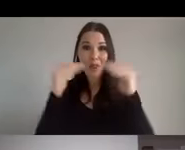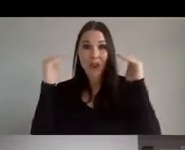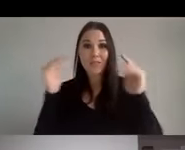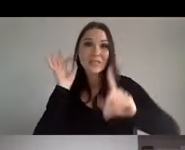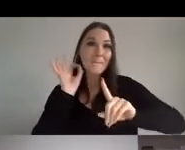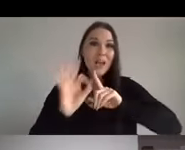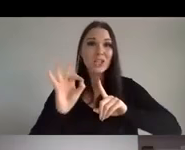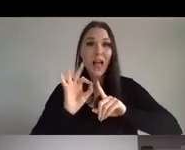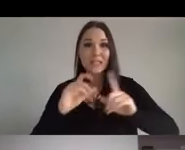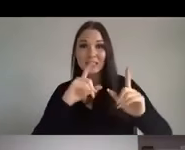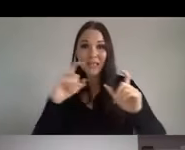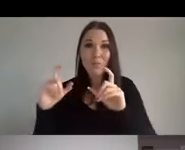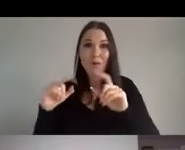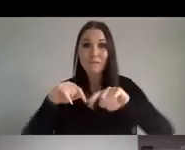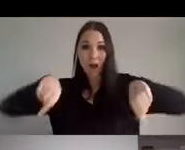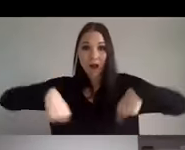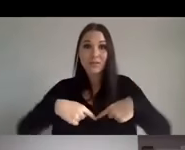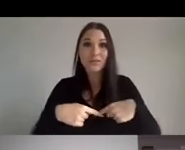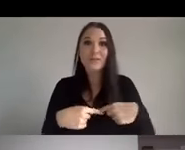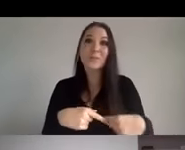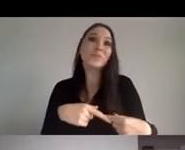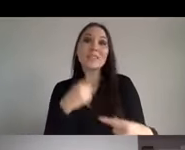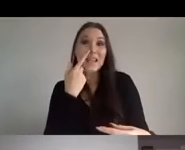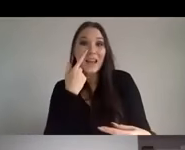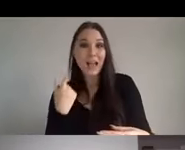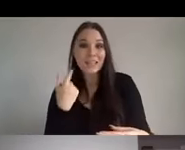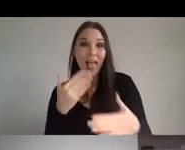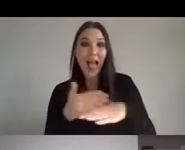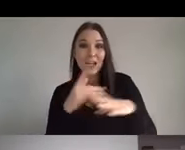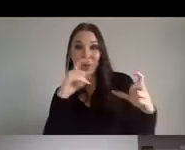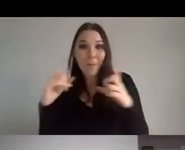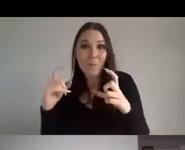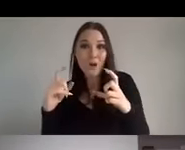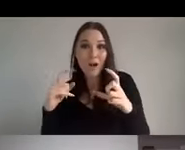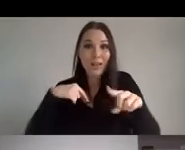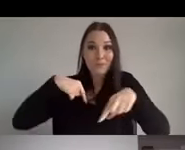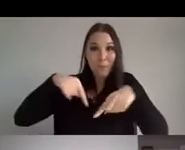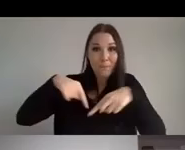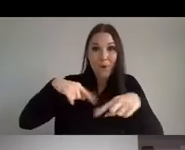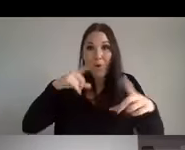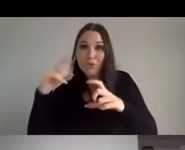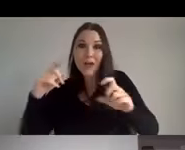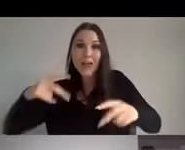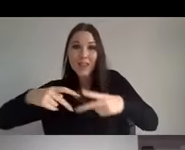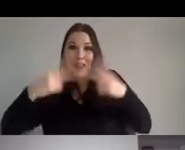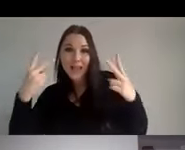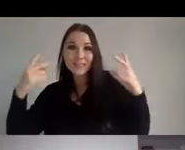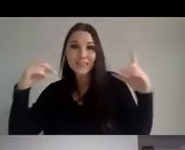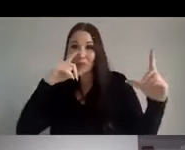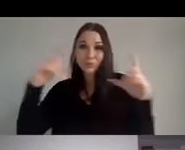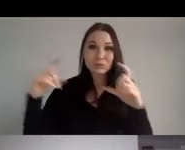specialization for us, because it's nice to have an action camera on the pitch. It's good for the lighting, and of course,